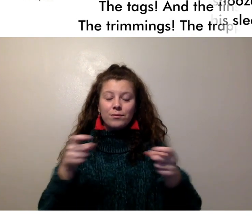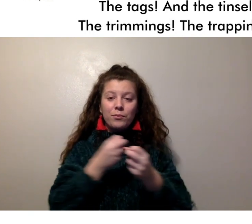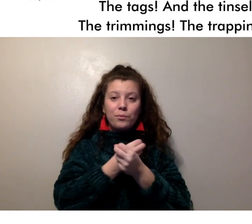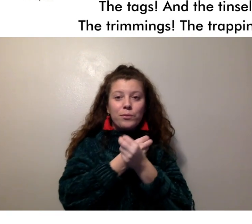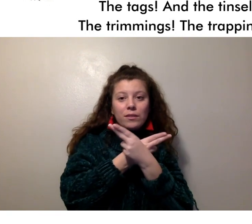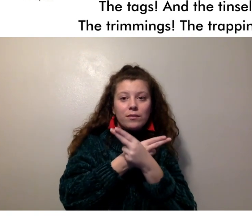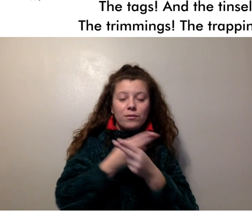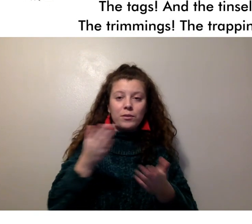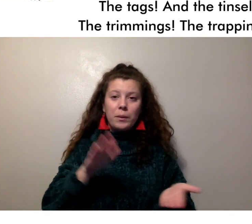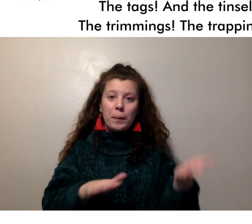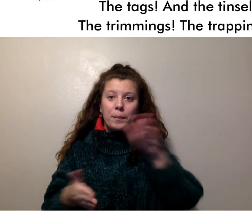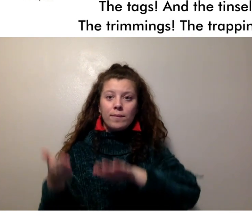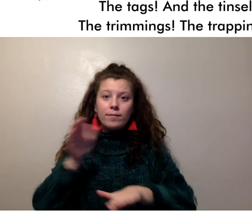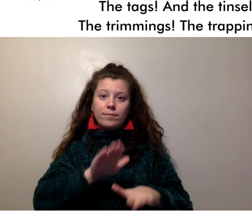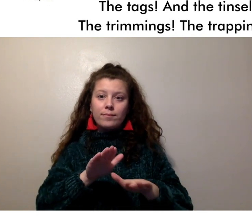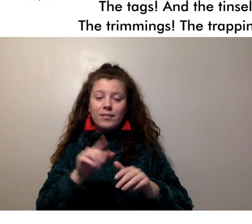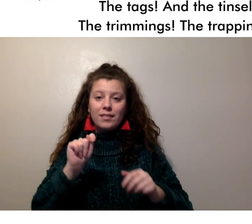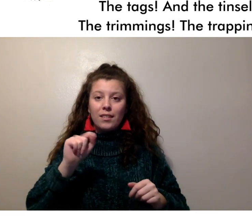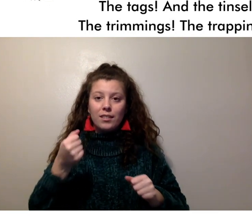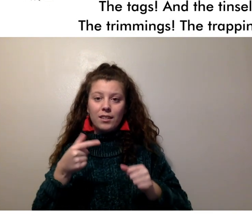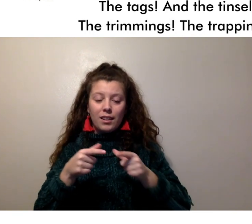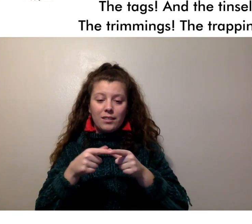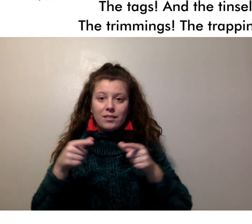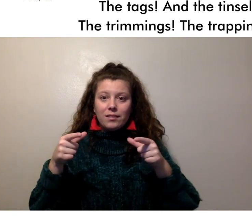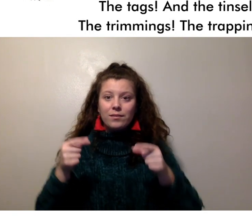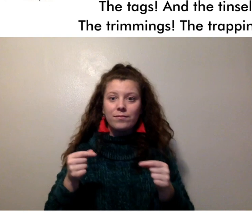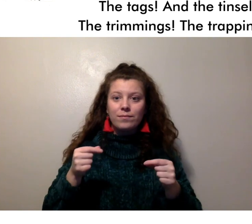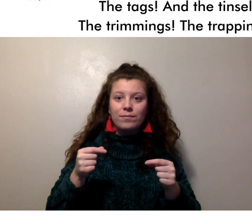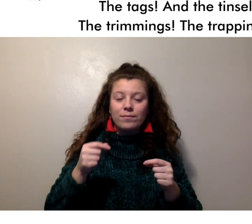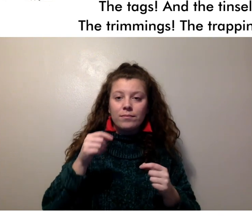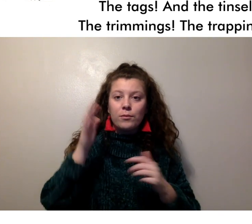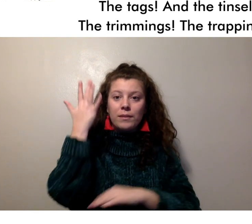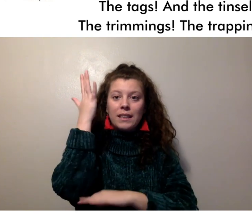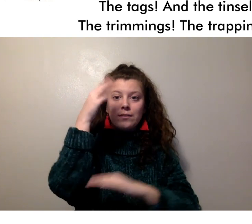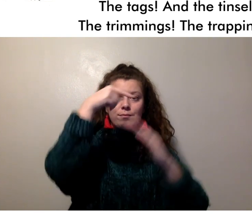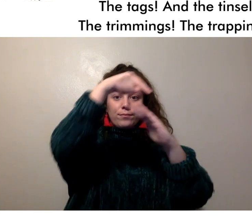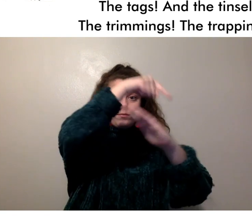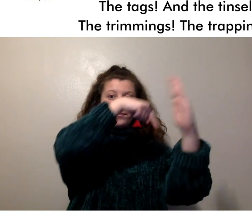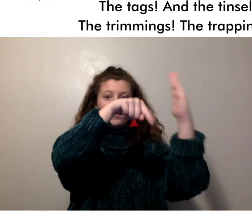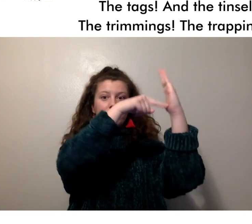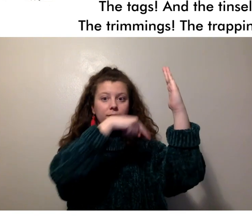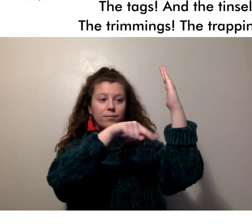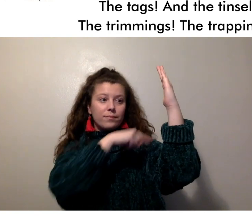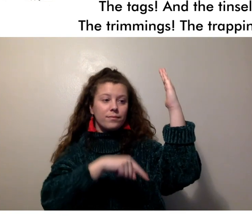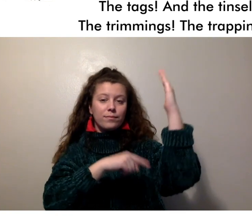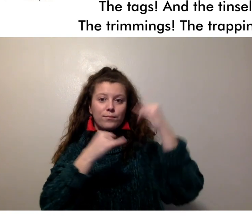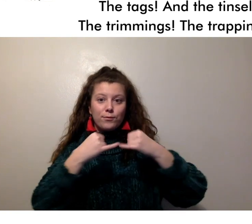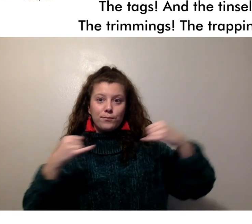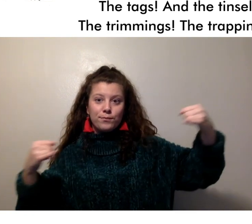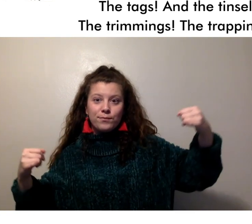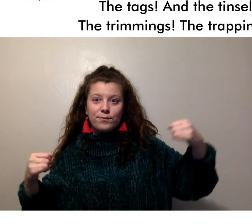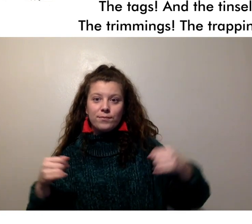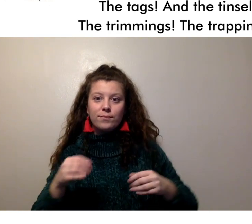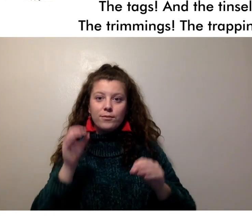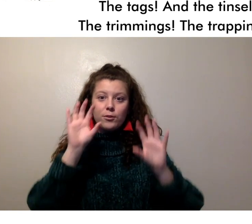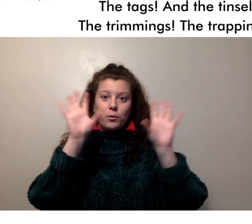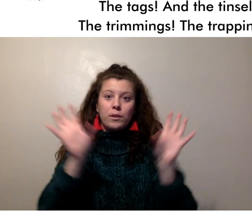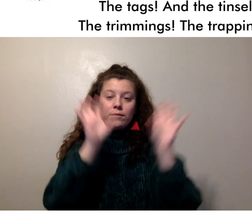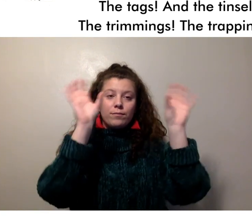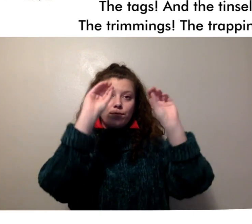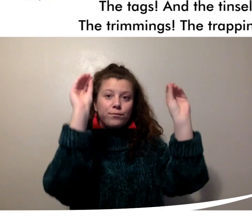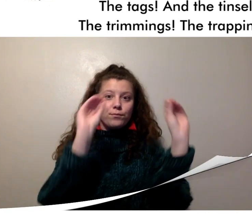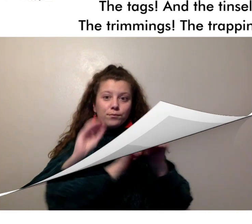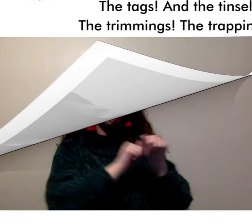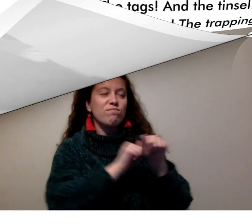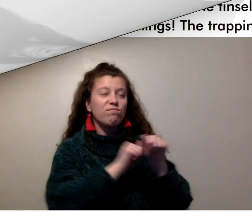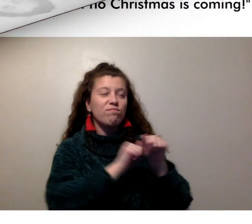Packed it up with their presents, the ribbons, the wrappings, the tags and the tinsel, the trimmings and trappings.